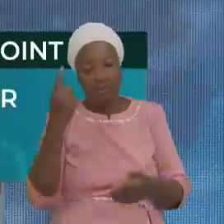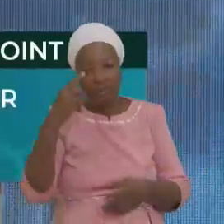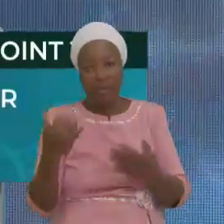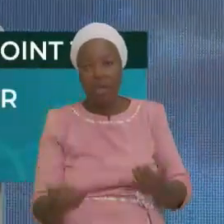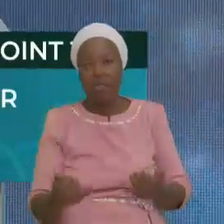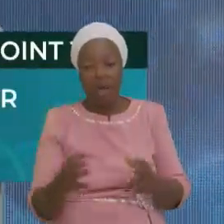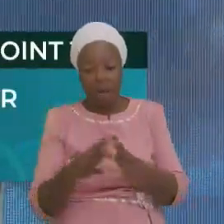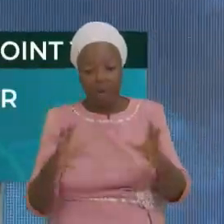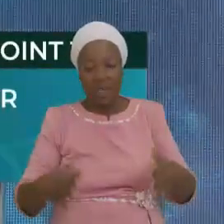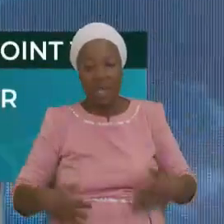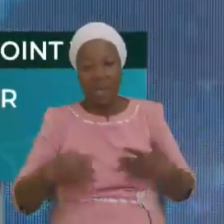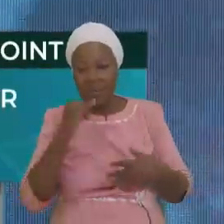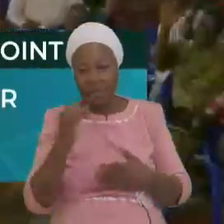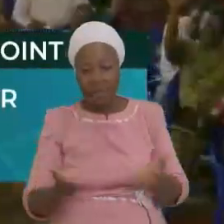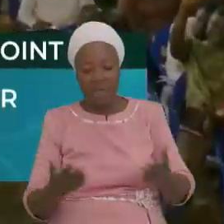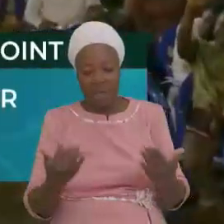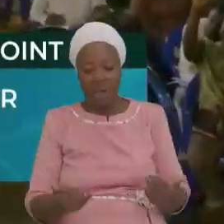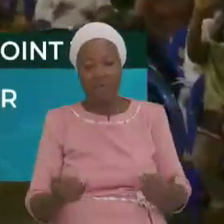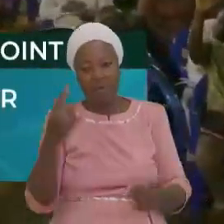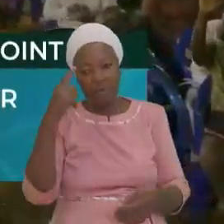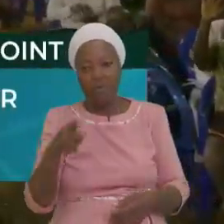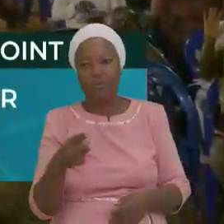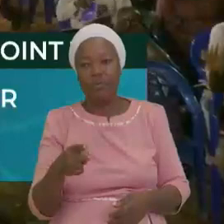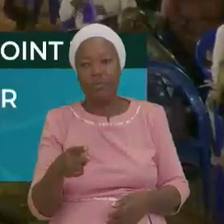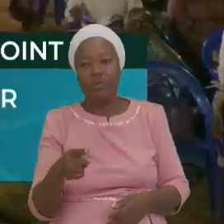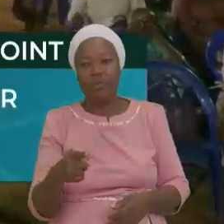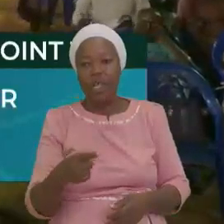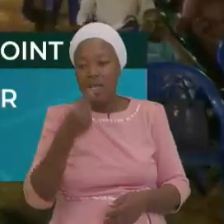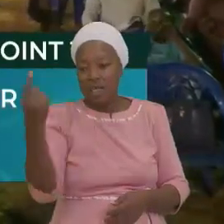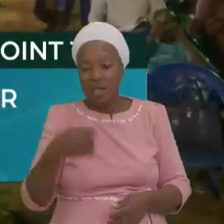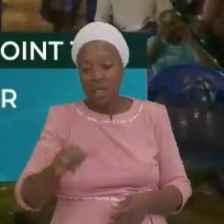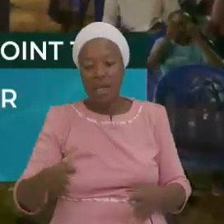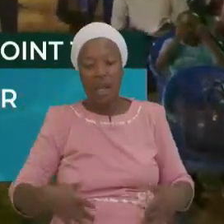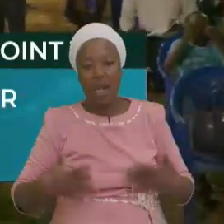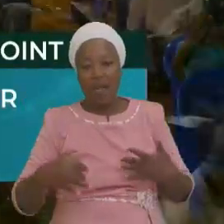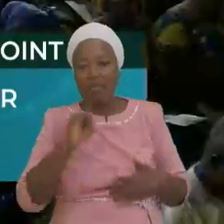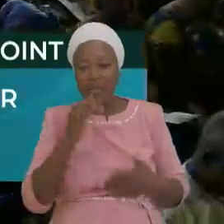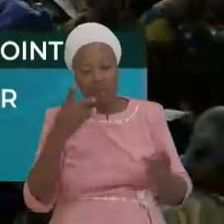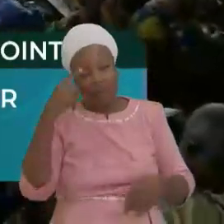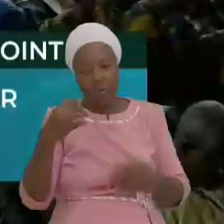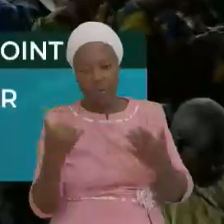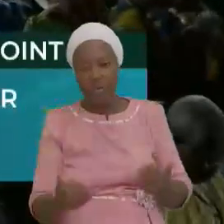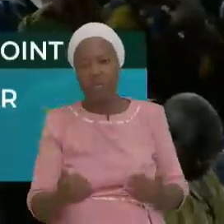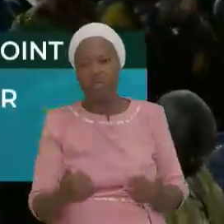Abundant life available for you now. Eternal life available for you now.